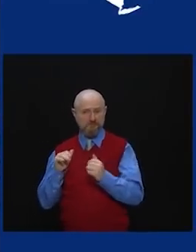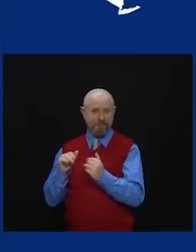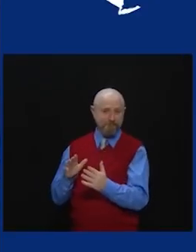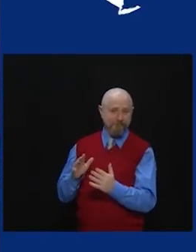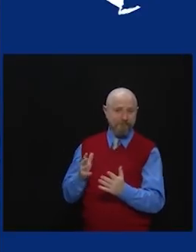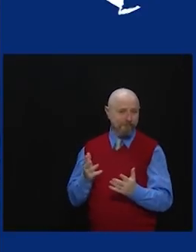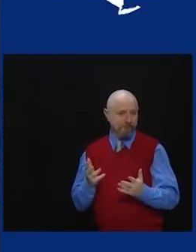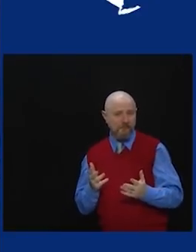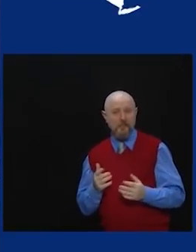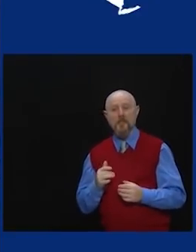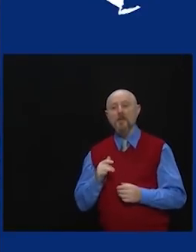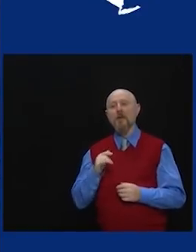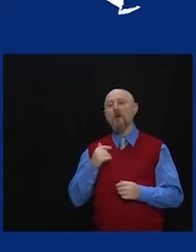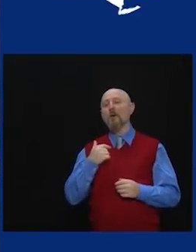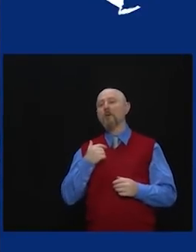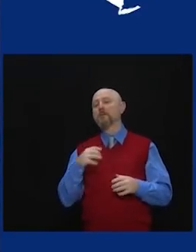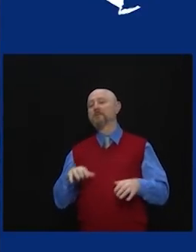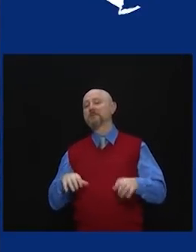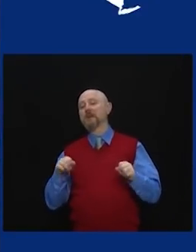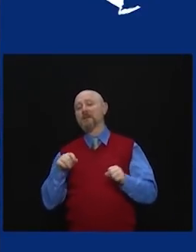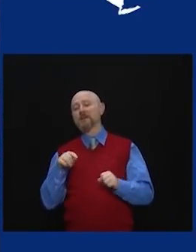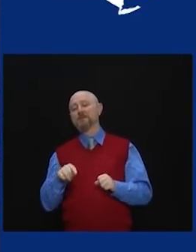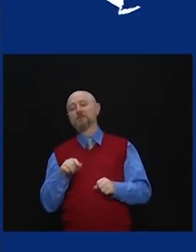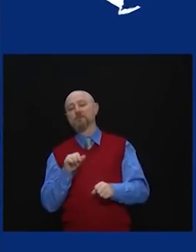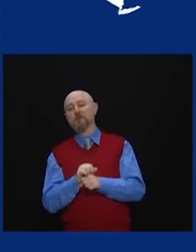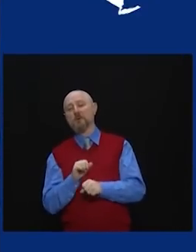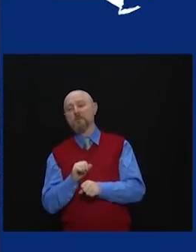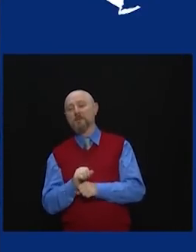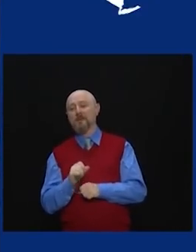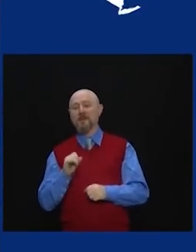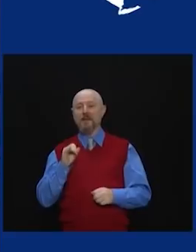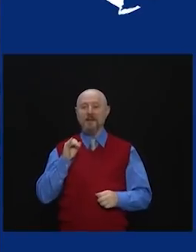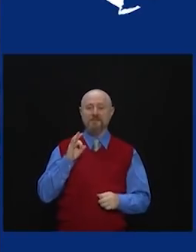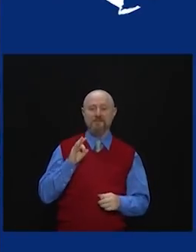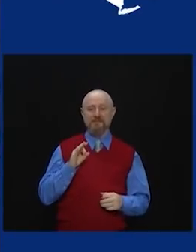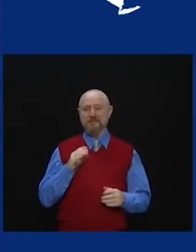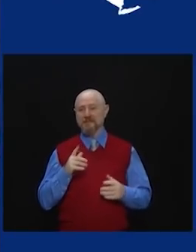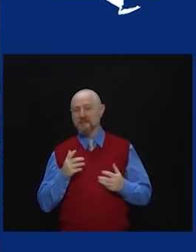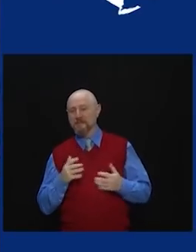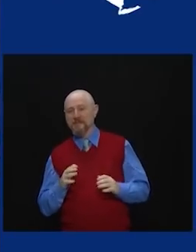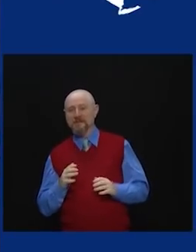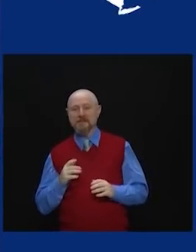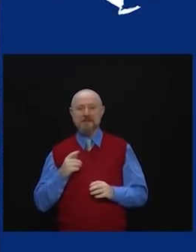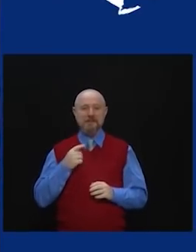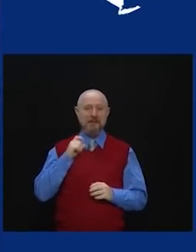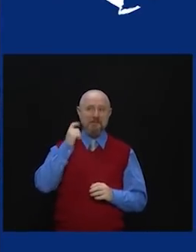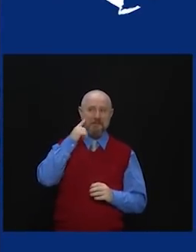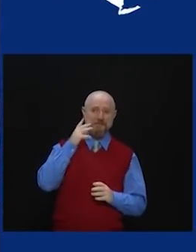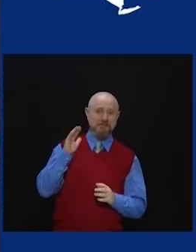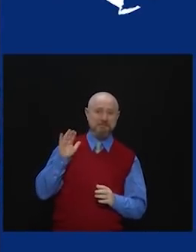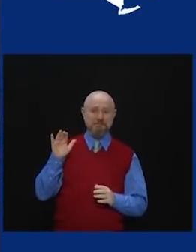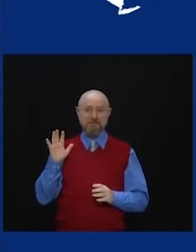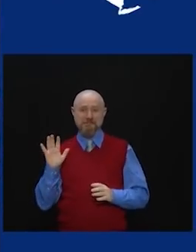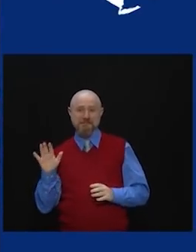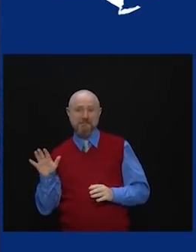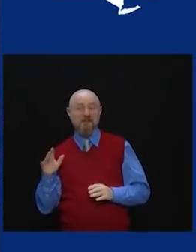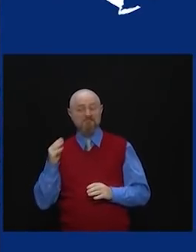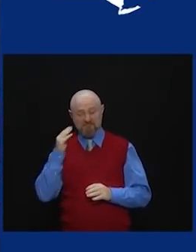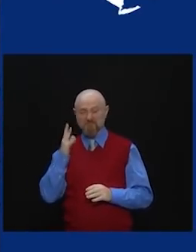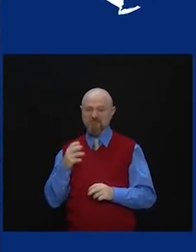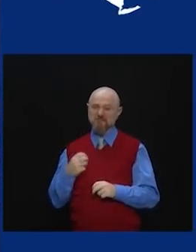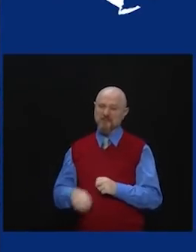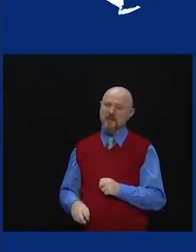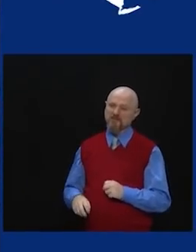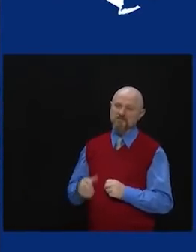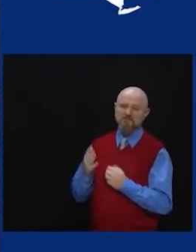job if I weren't prepared to make tough recommendations to the governor. And I know she's prepared to make tough decisions, but we aren't